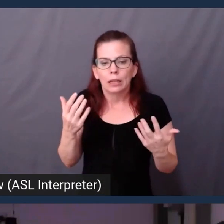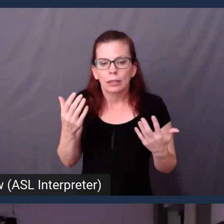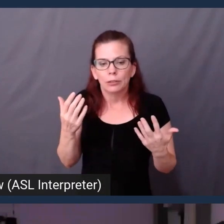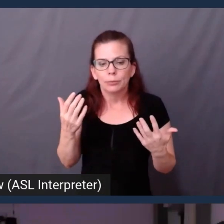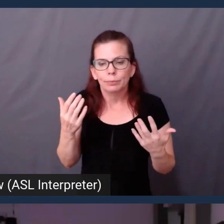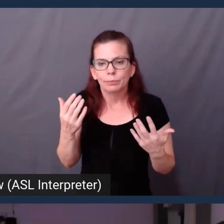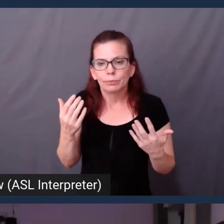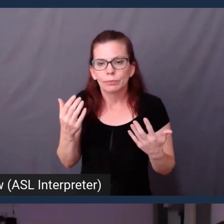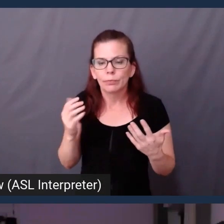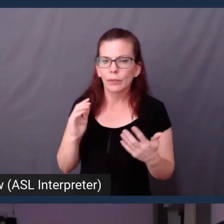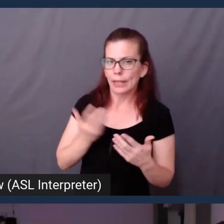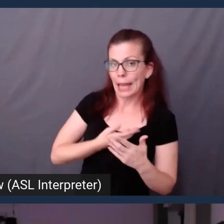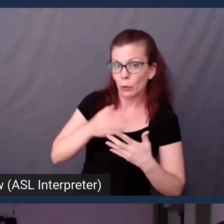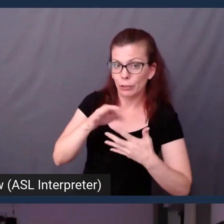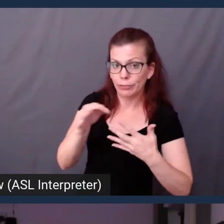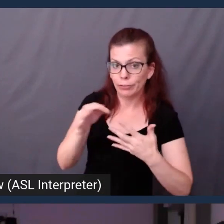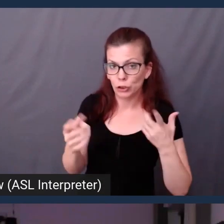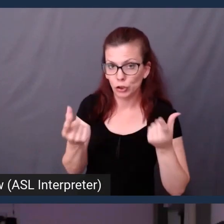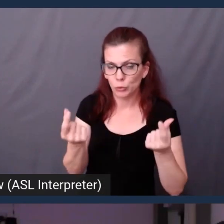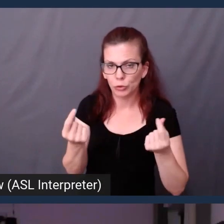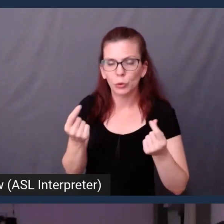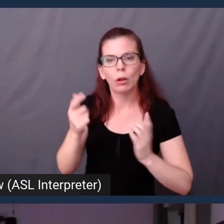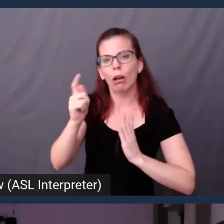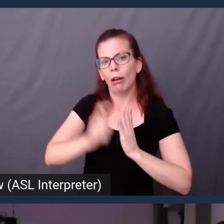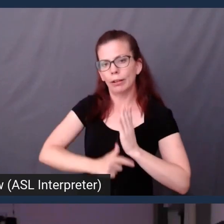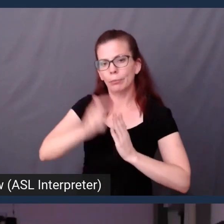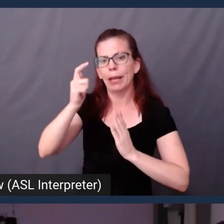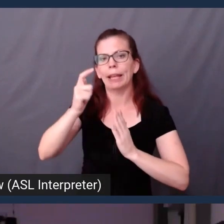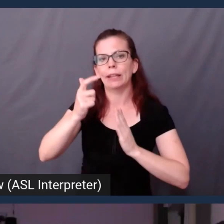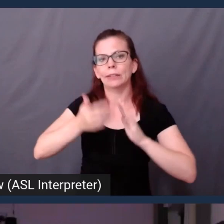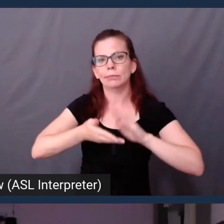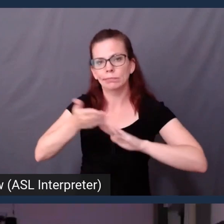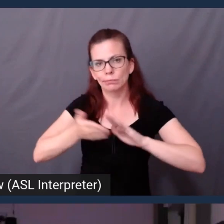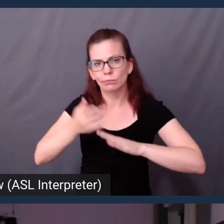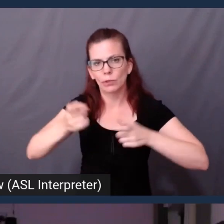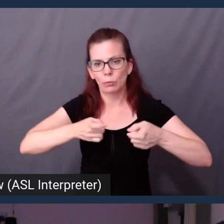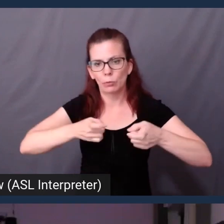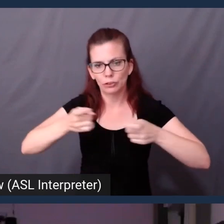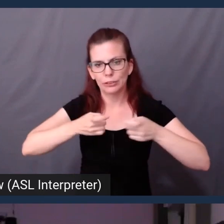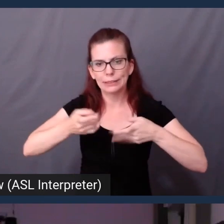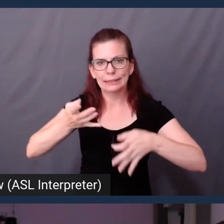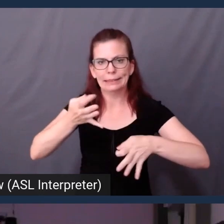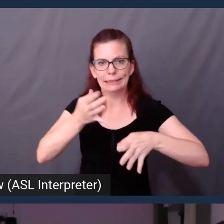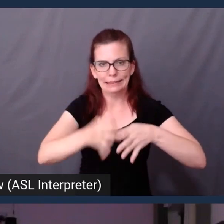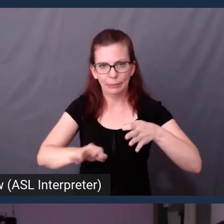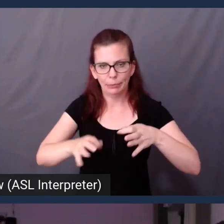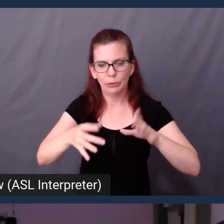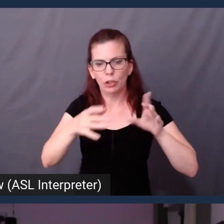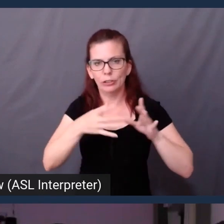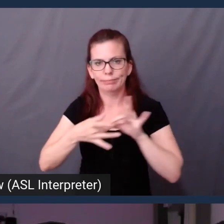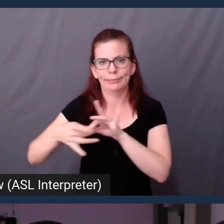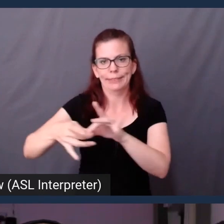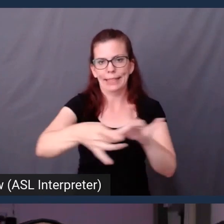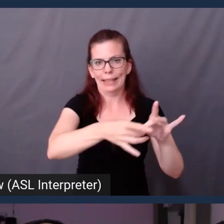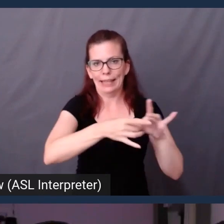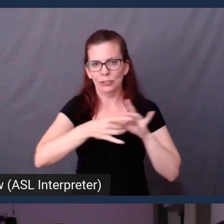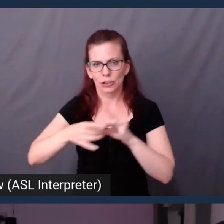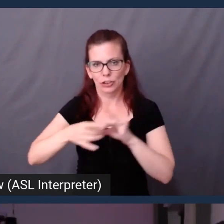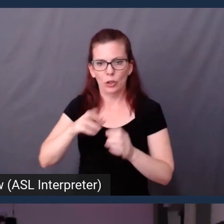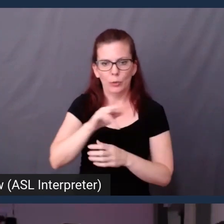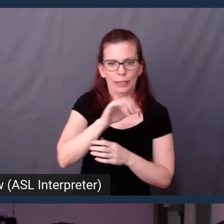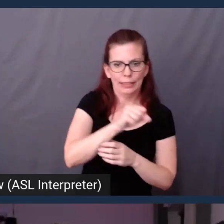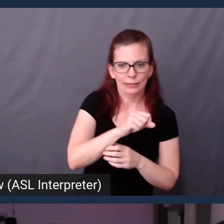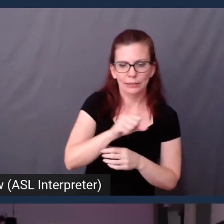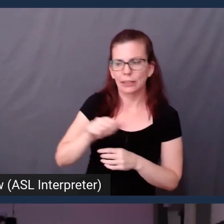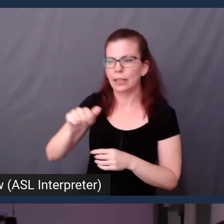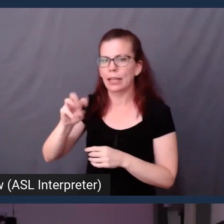majority what our feature does, it's automates and orchestrates synchronization between ElastiCache for Redis and AWS